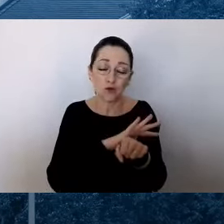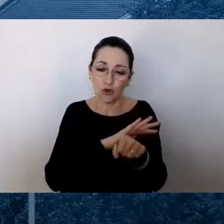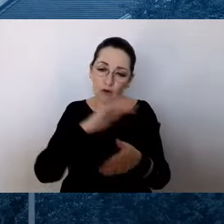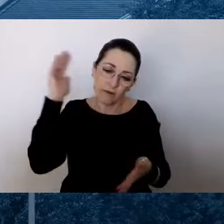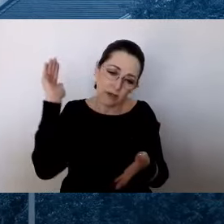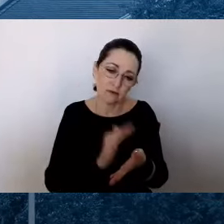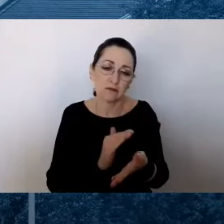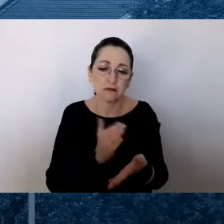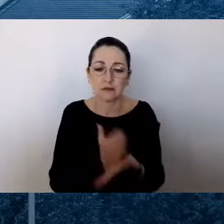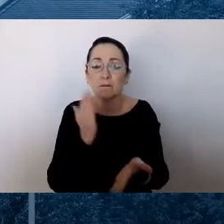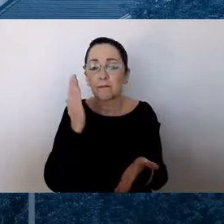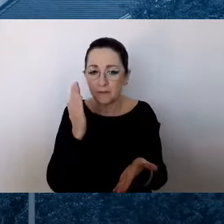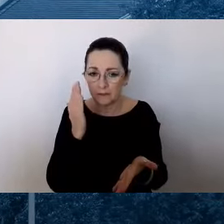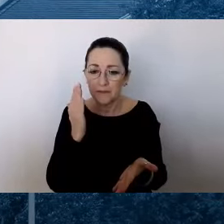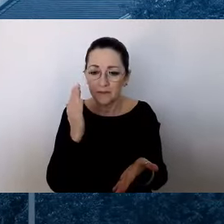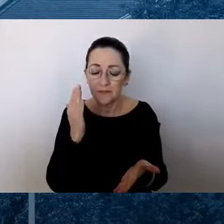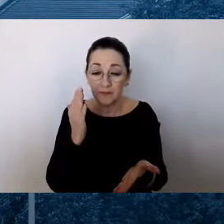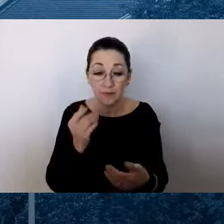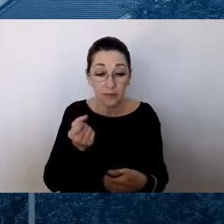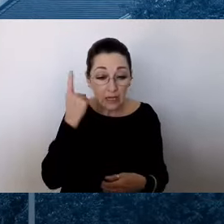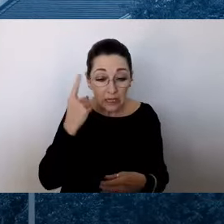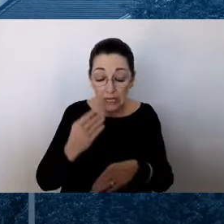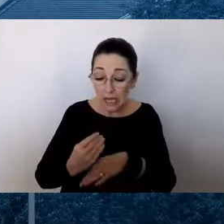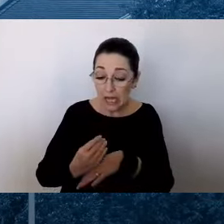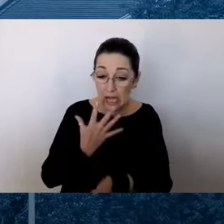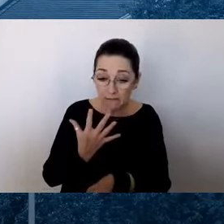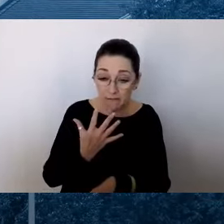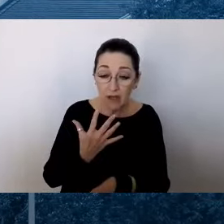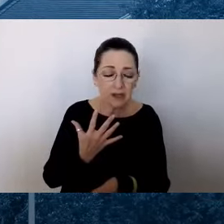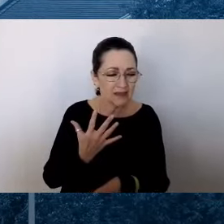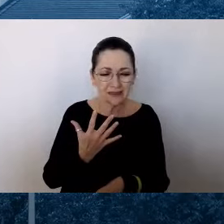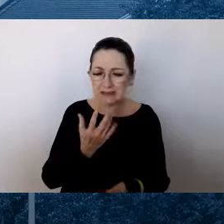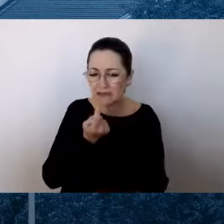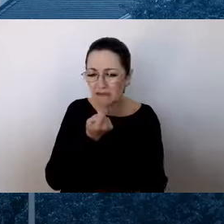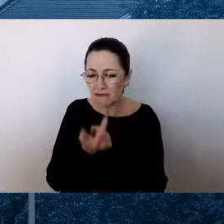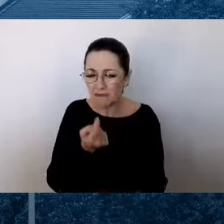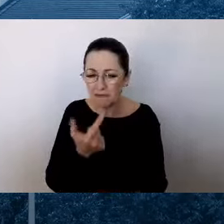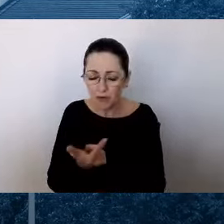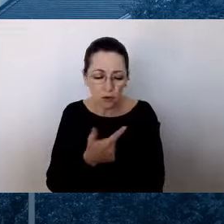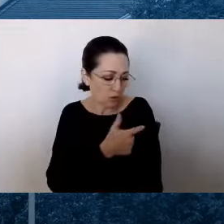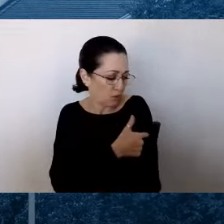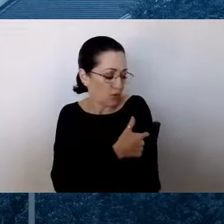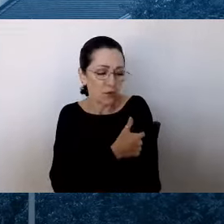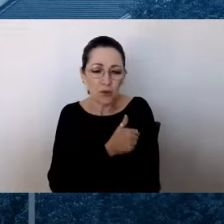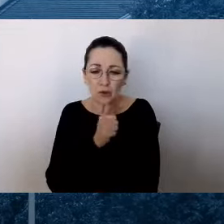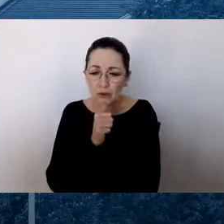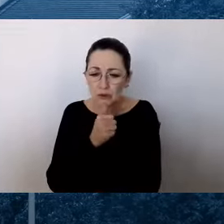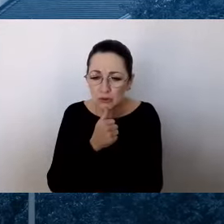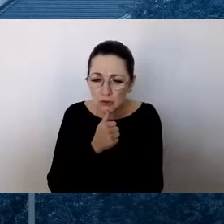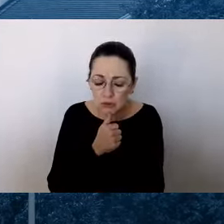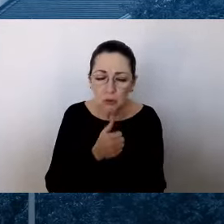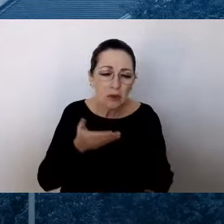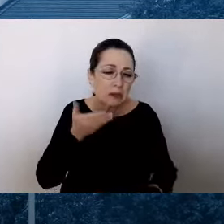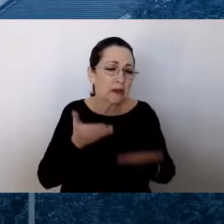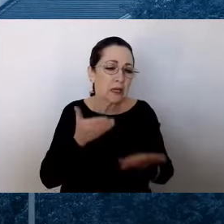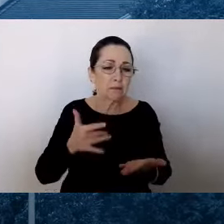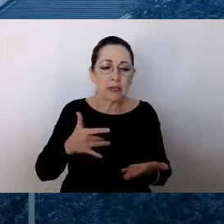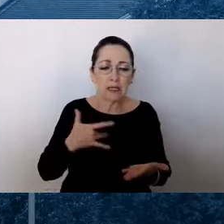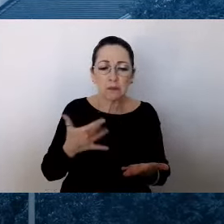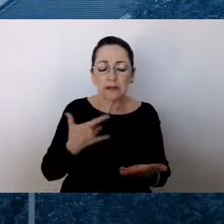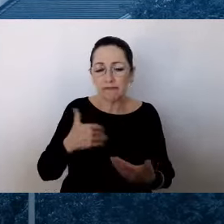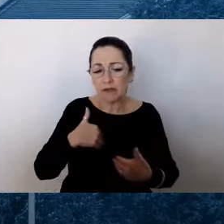vaccine are very few. Sore arm, might feel a little under the weather for 24 hours or